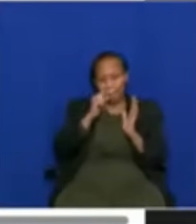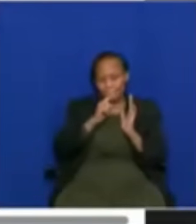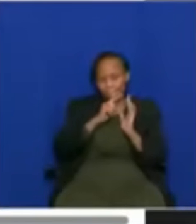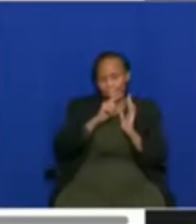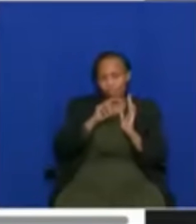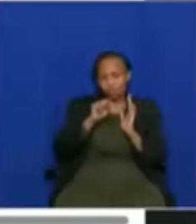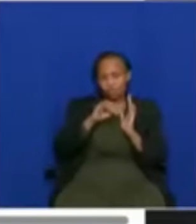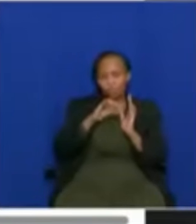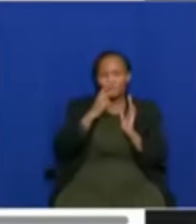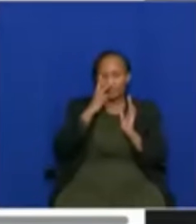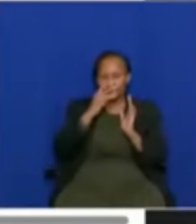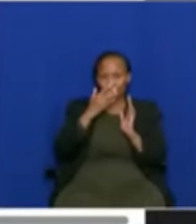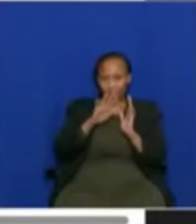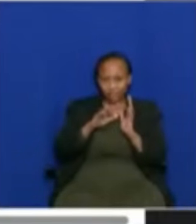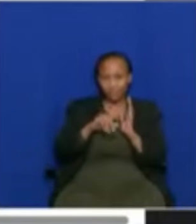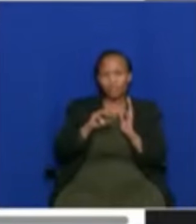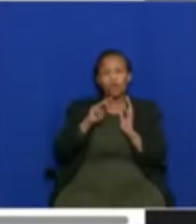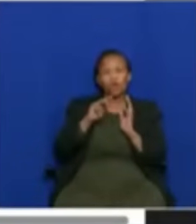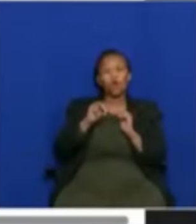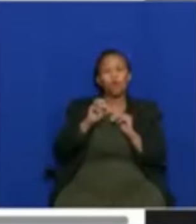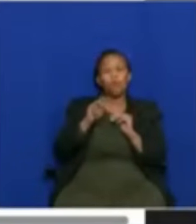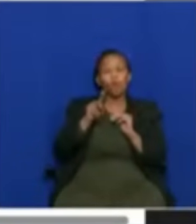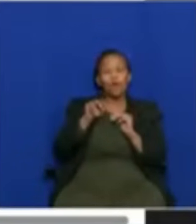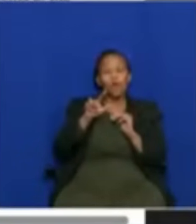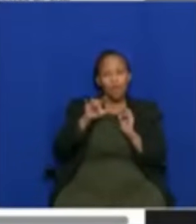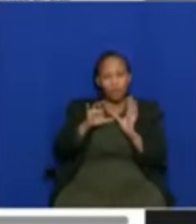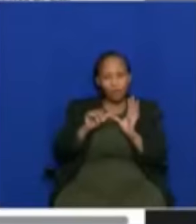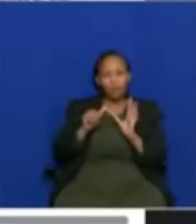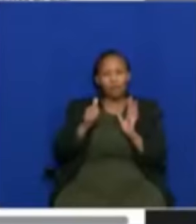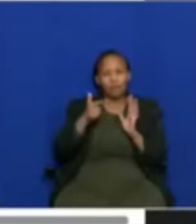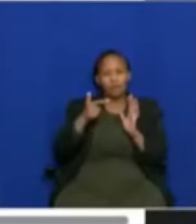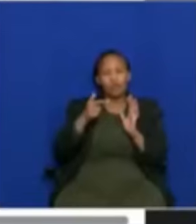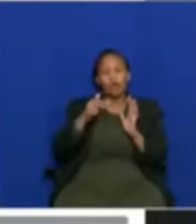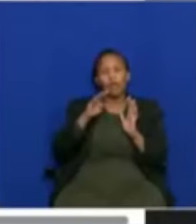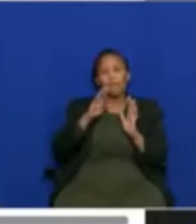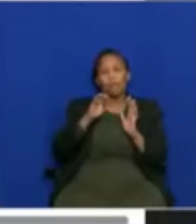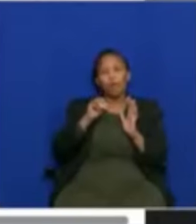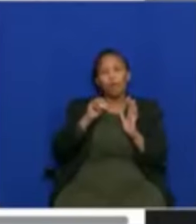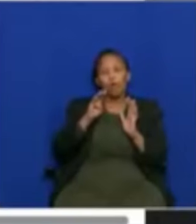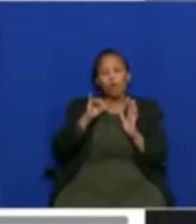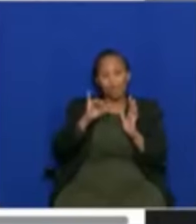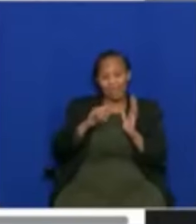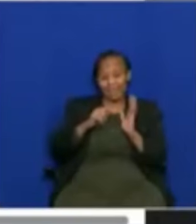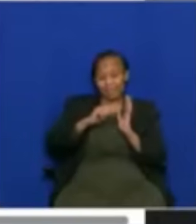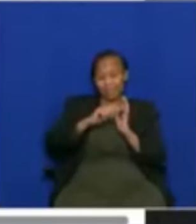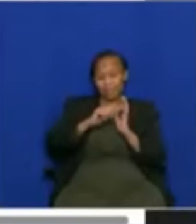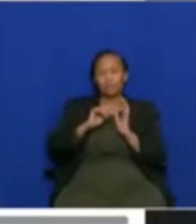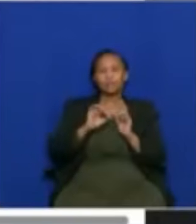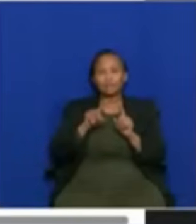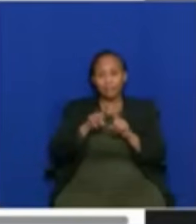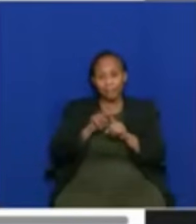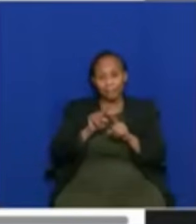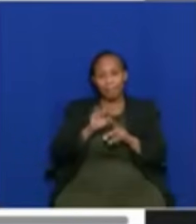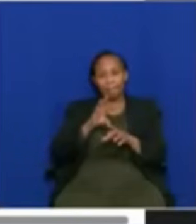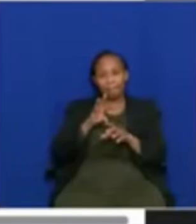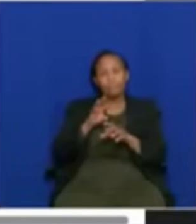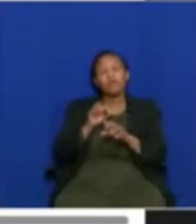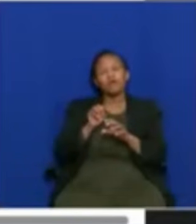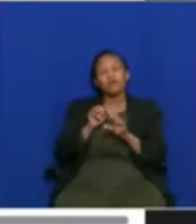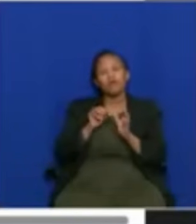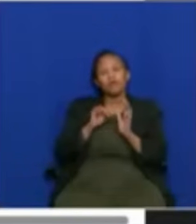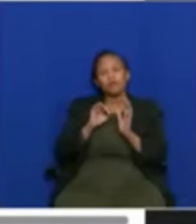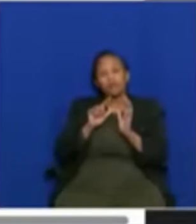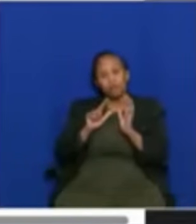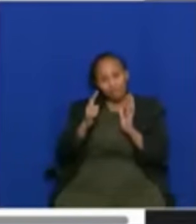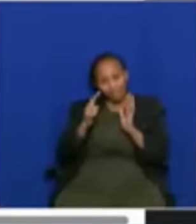Vuren, Mukwele, and Bobby. At 2, this summons requires all original files, records, correspondence,